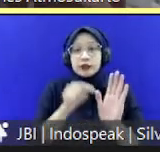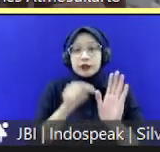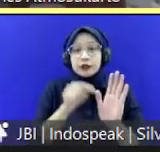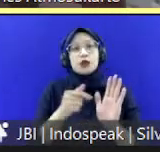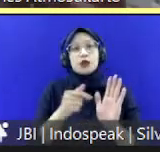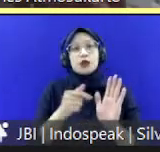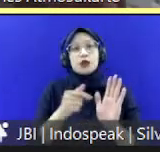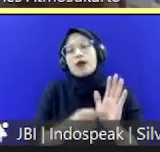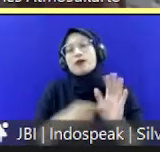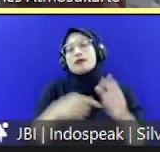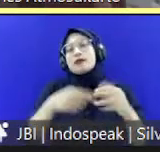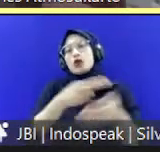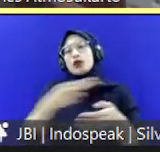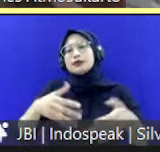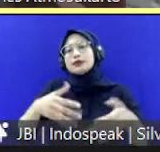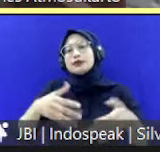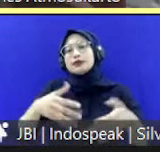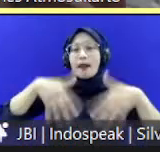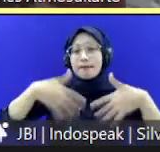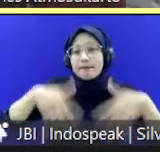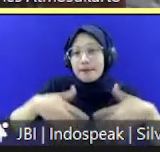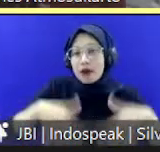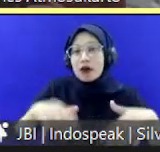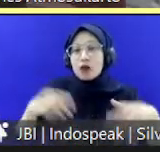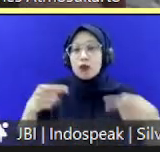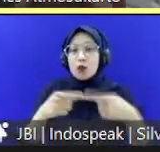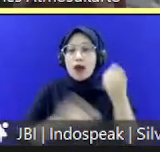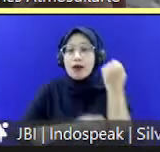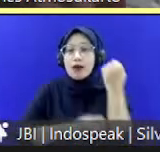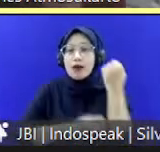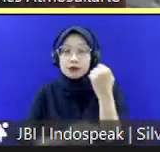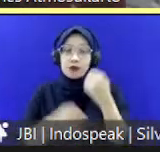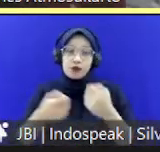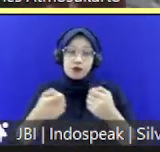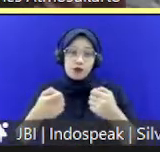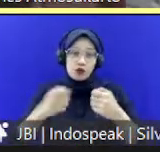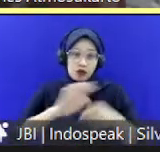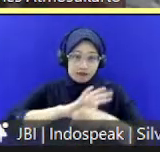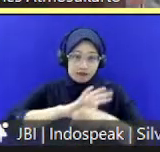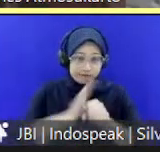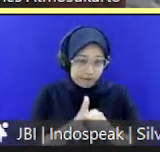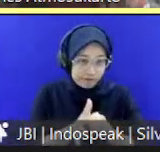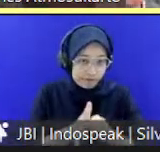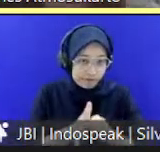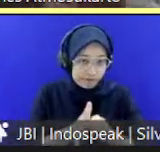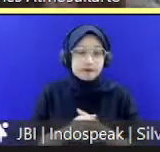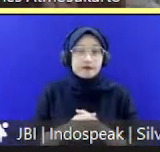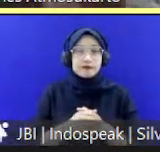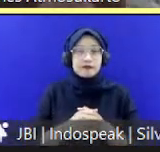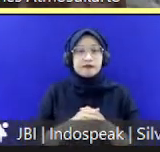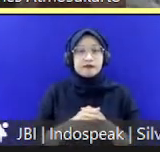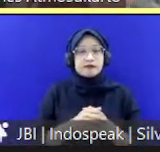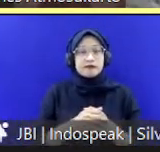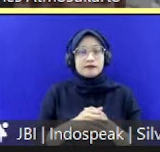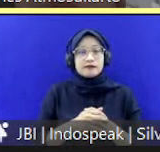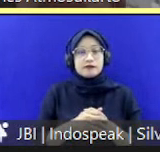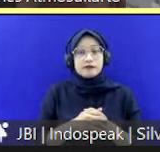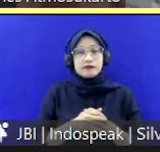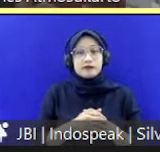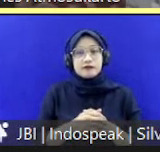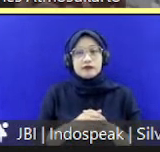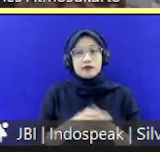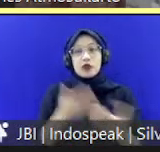the purpose of this reflection is not just to point to those, but to say that I think if there is